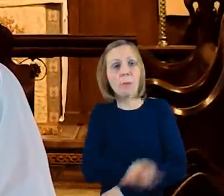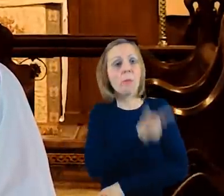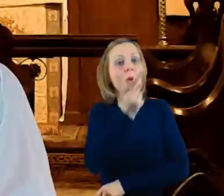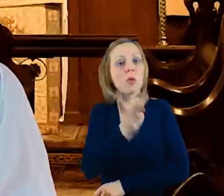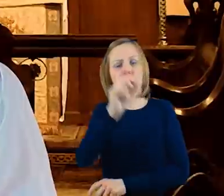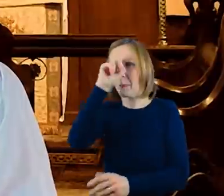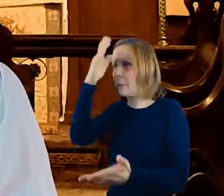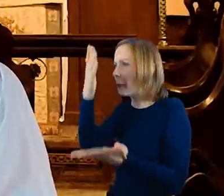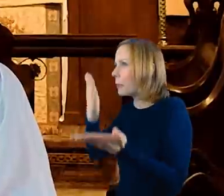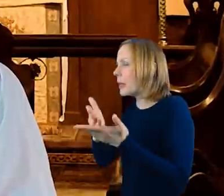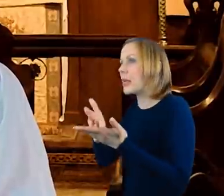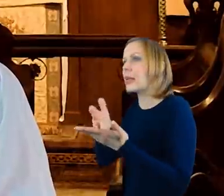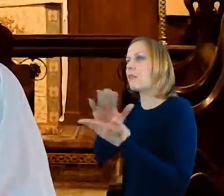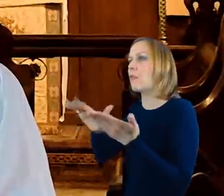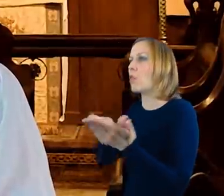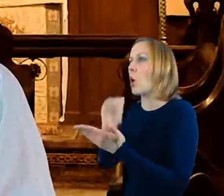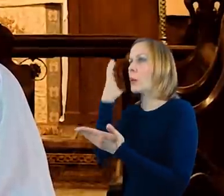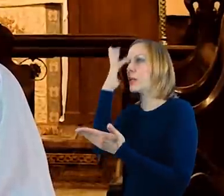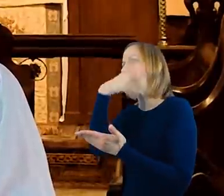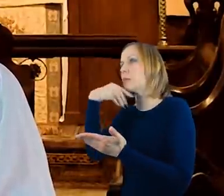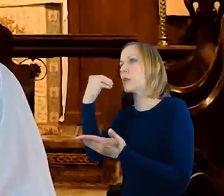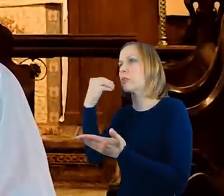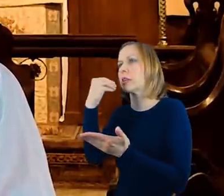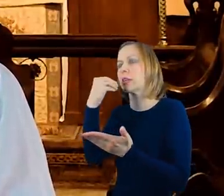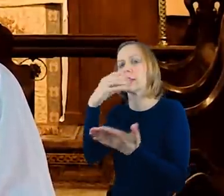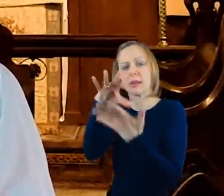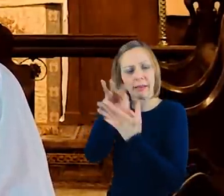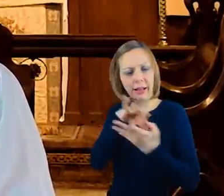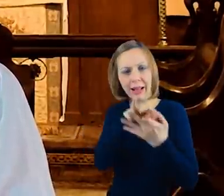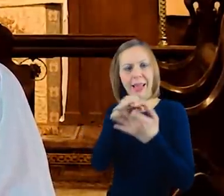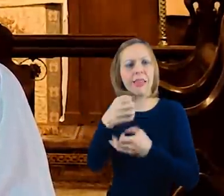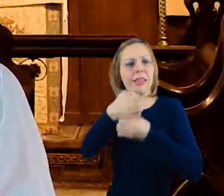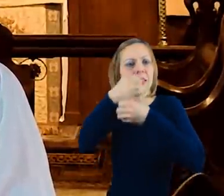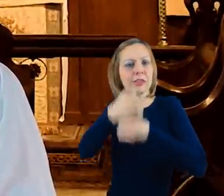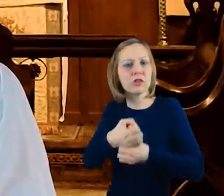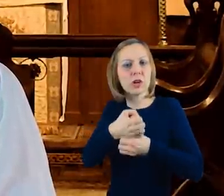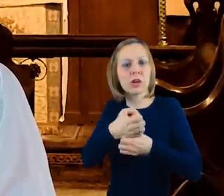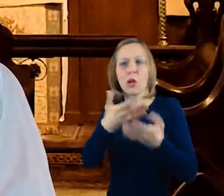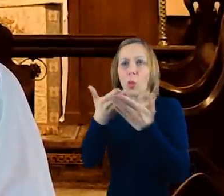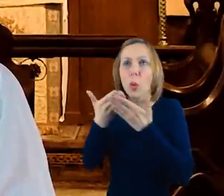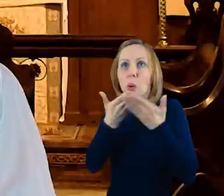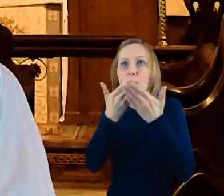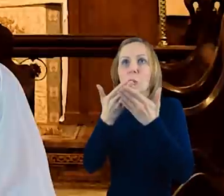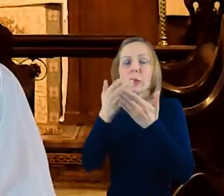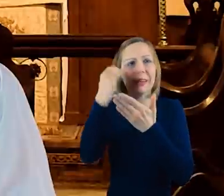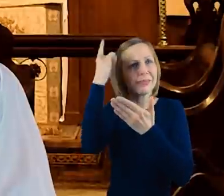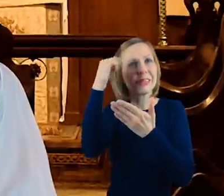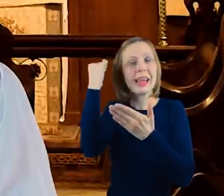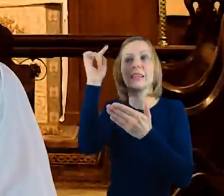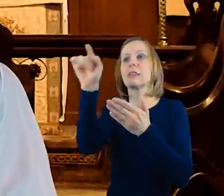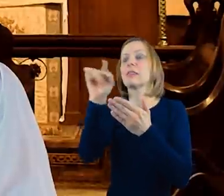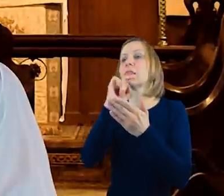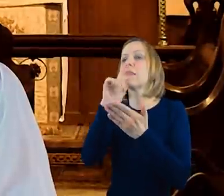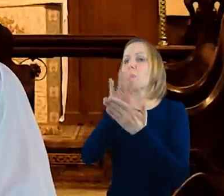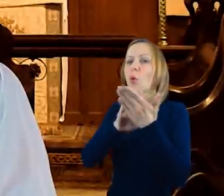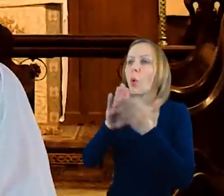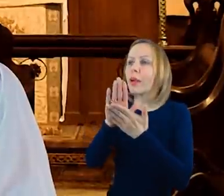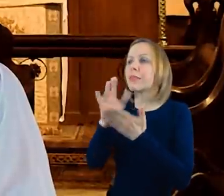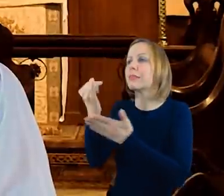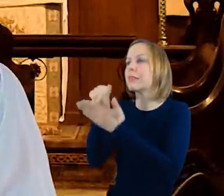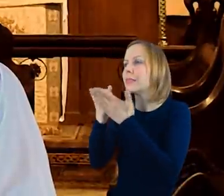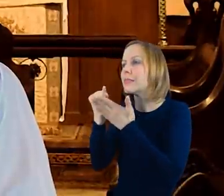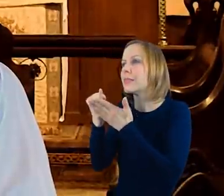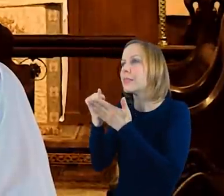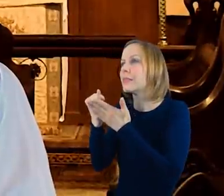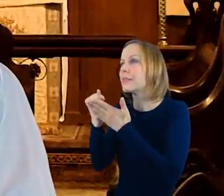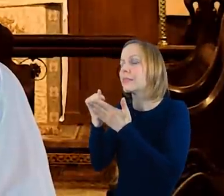Holy Spirit, the Holy Catholic Church, the communion of saints, the forgiveness of sins, the resurrection of the